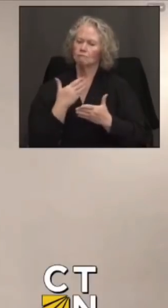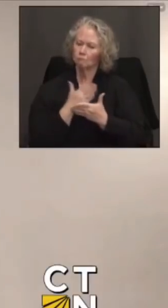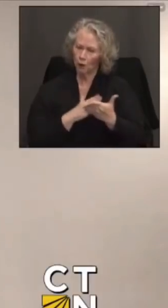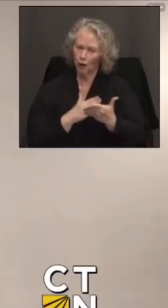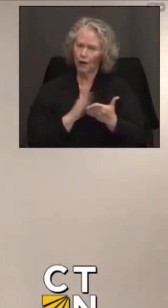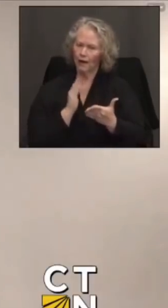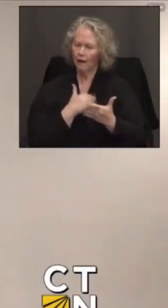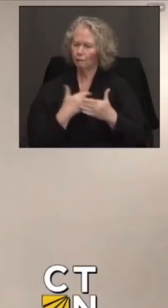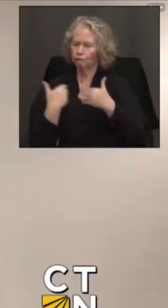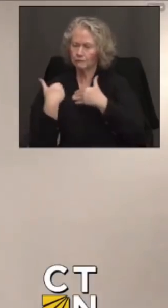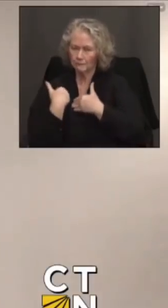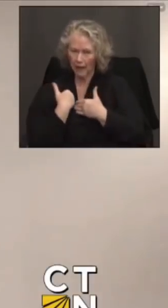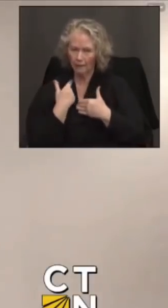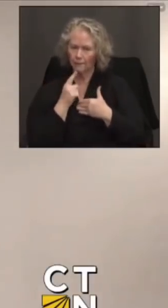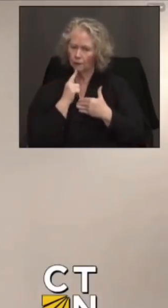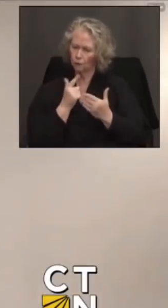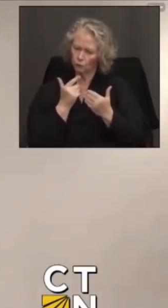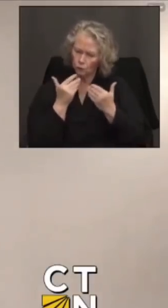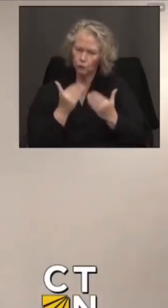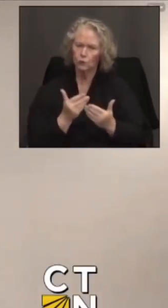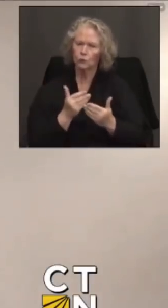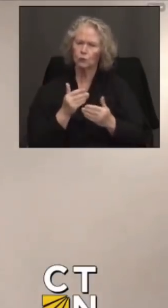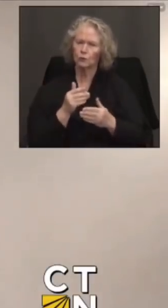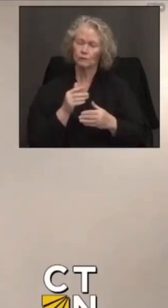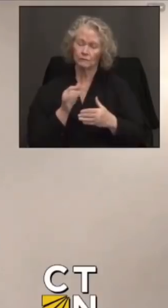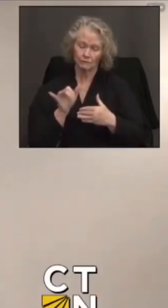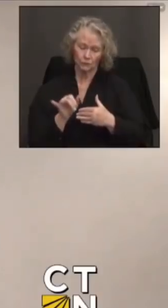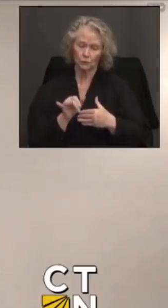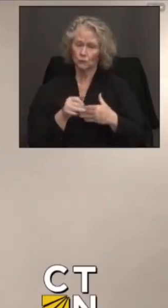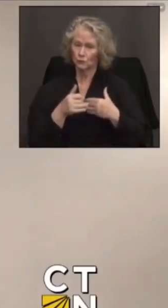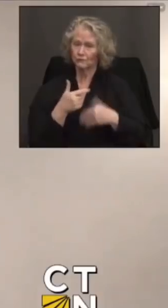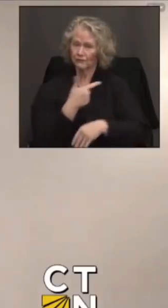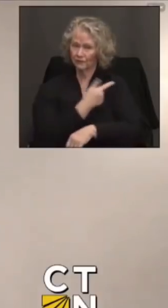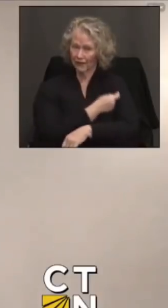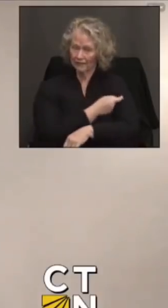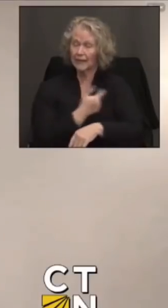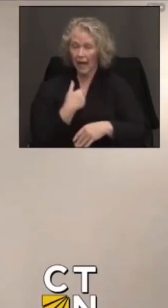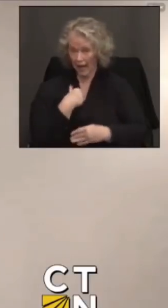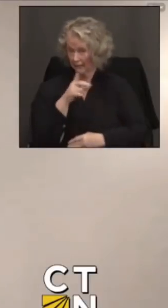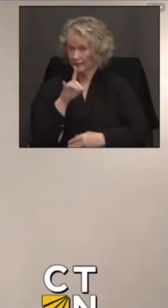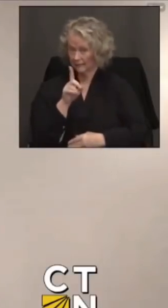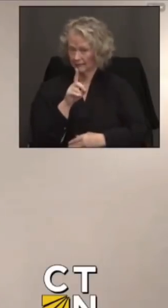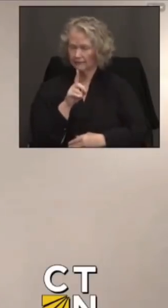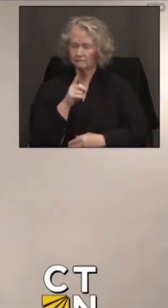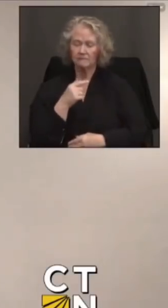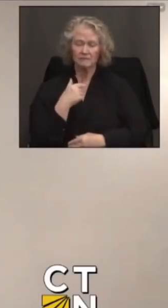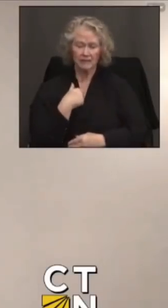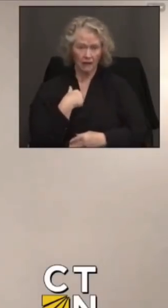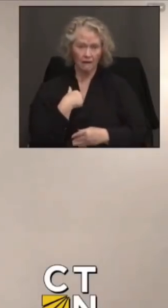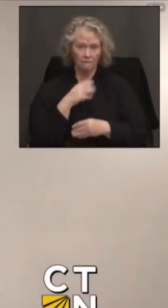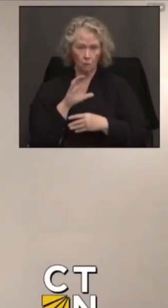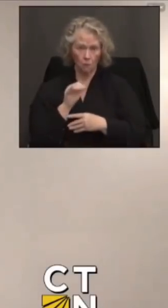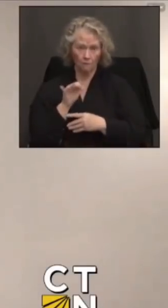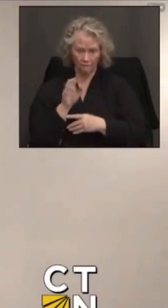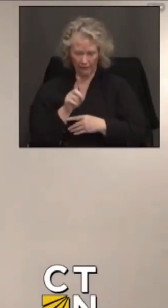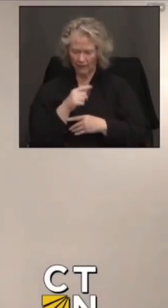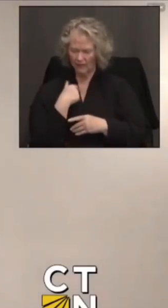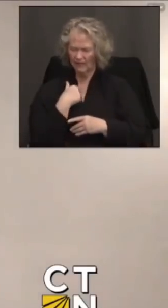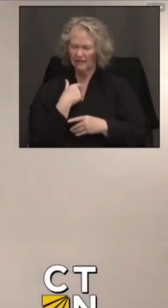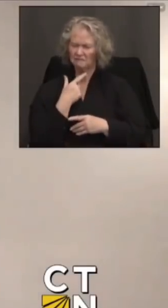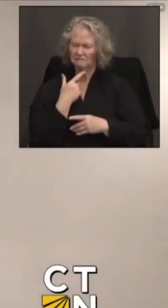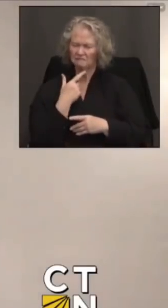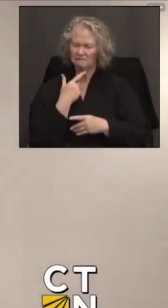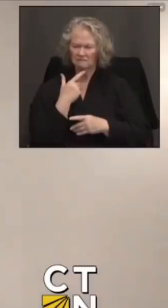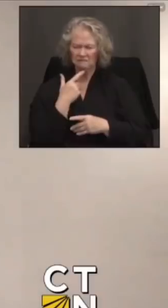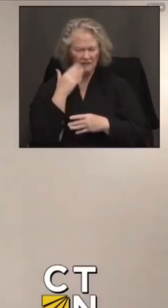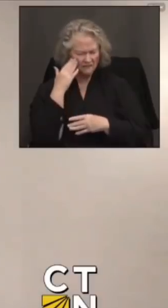get vaccinated. I experienced COVID-19 myself firsthand. I had a fever of 103 degrees. I lost my taste and